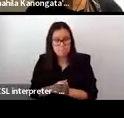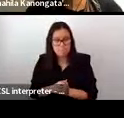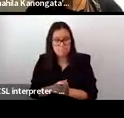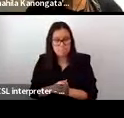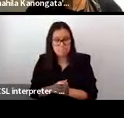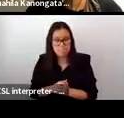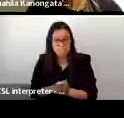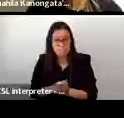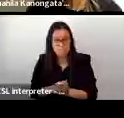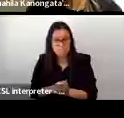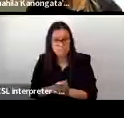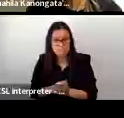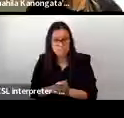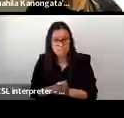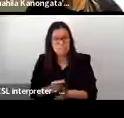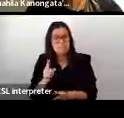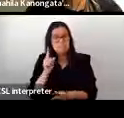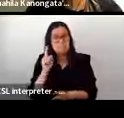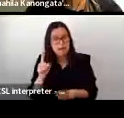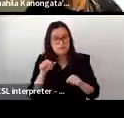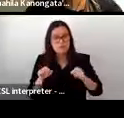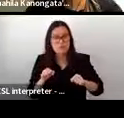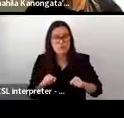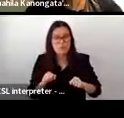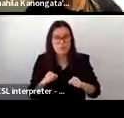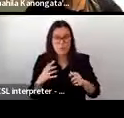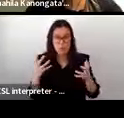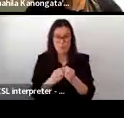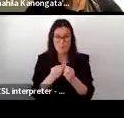However, students with disabilities deserve more.